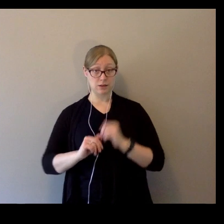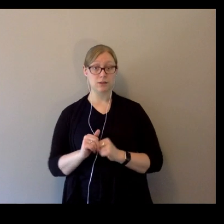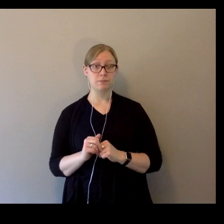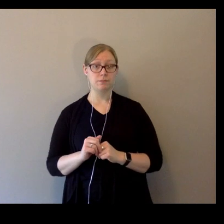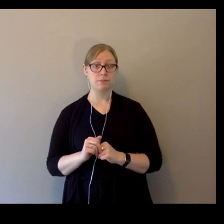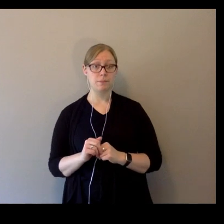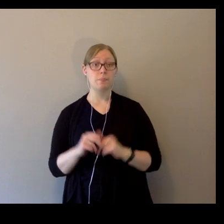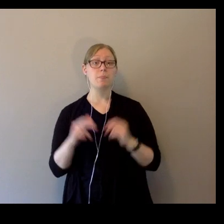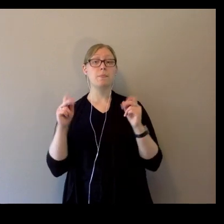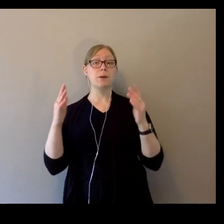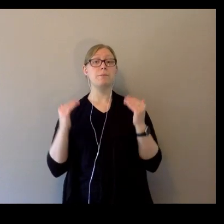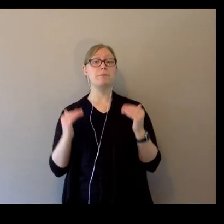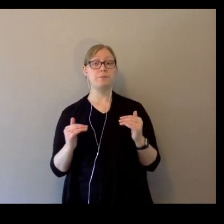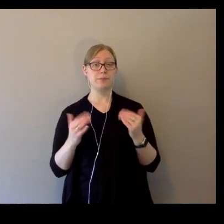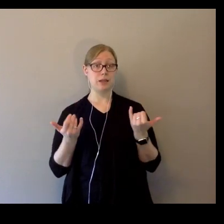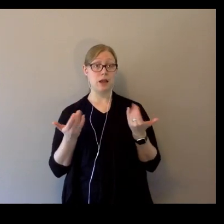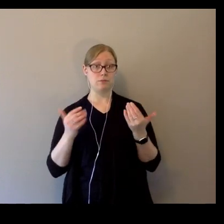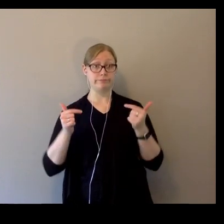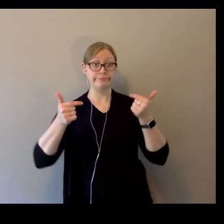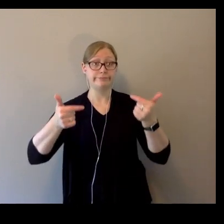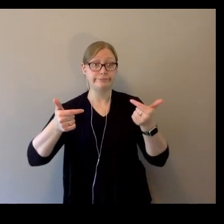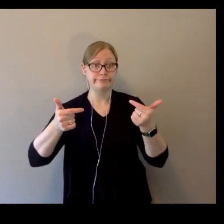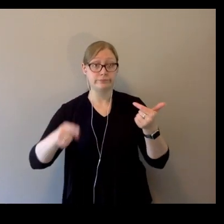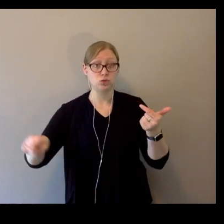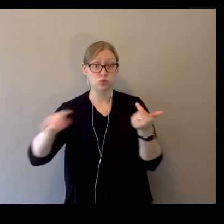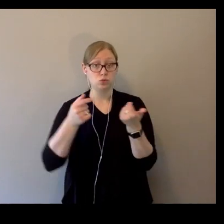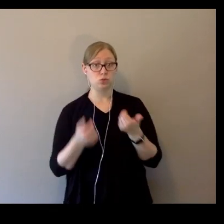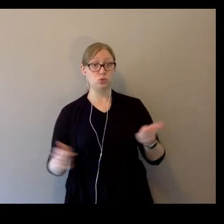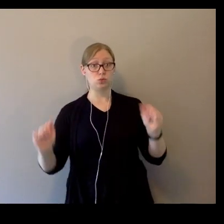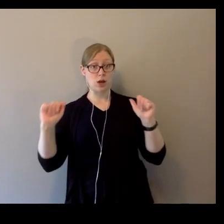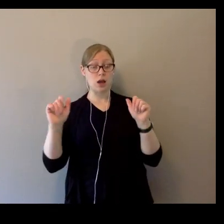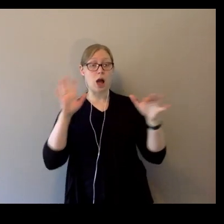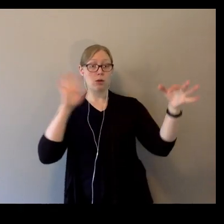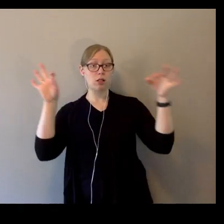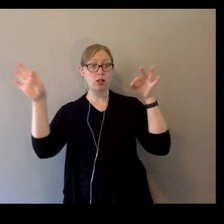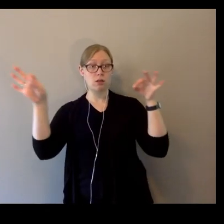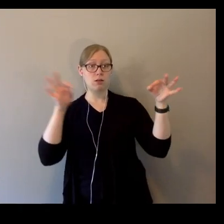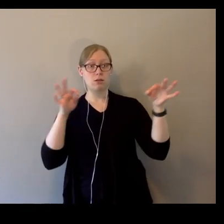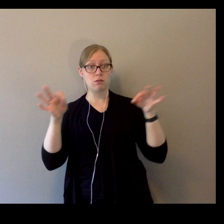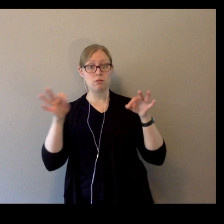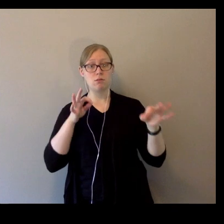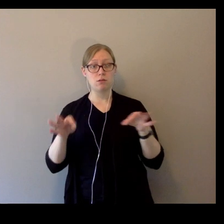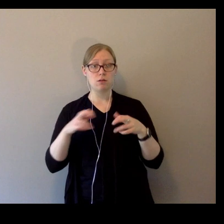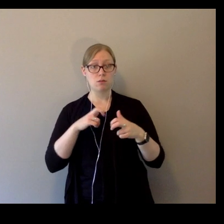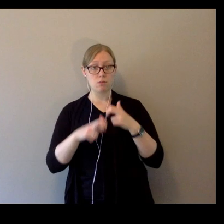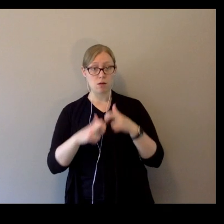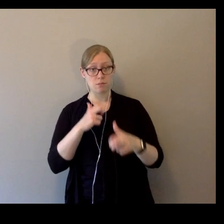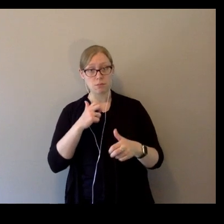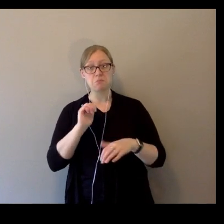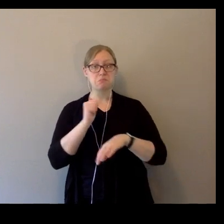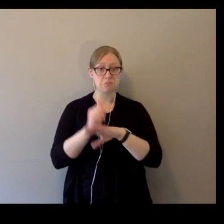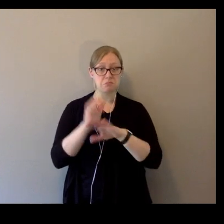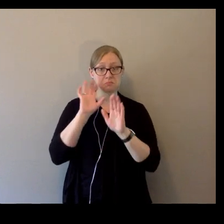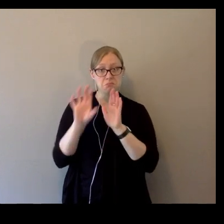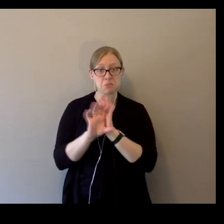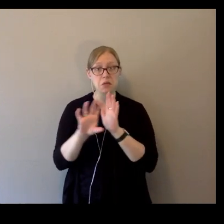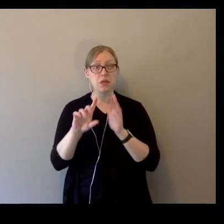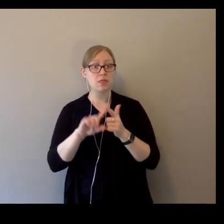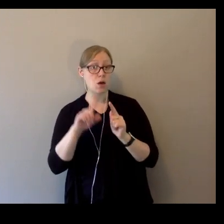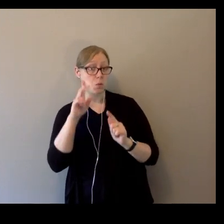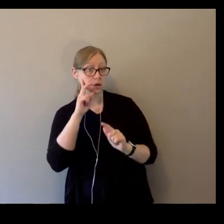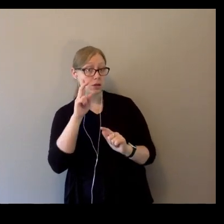Right, so here's one I would like you to try. I'm going to kind of walk through the problem description, and we'll set up a picture, and then we'll see